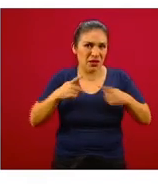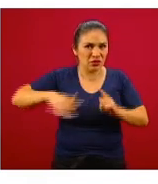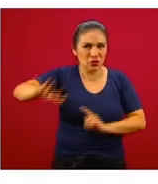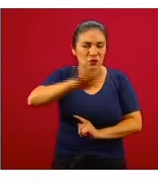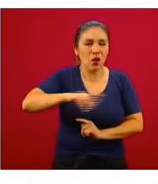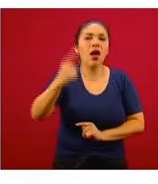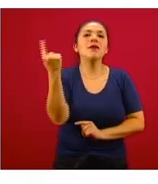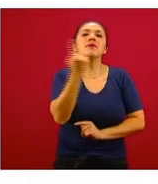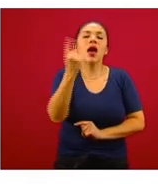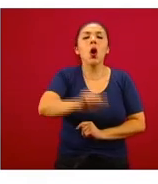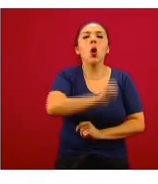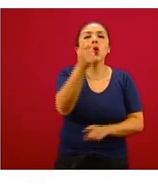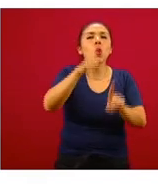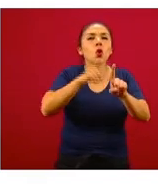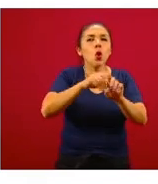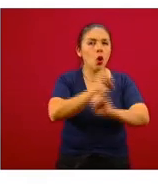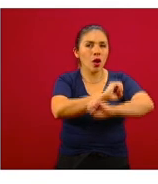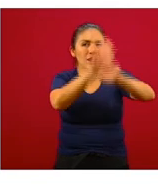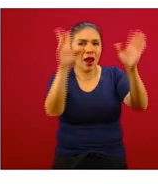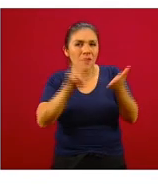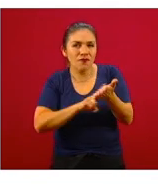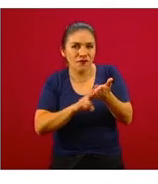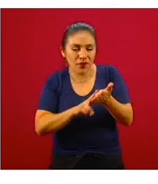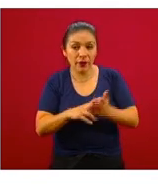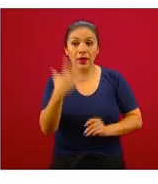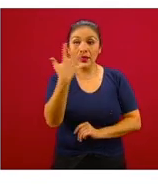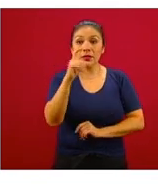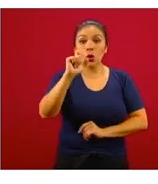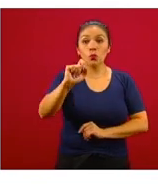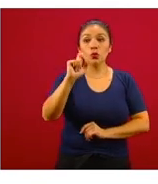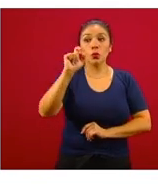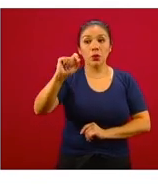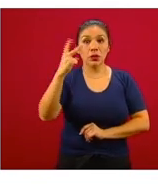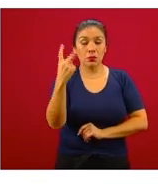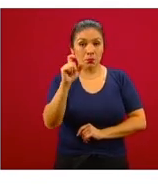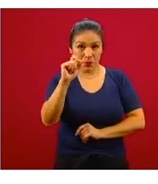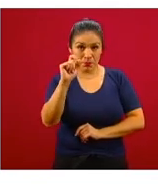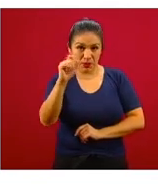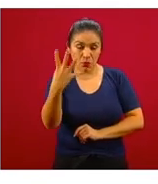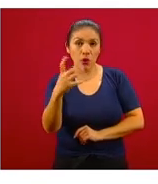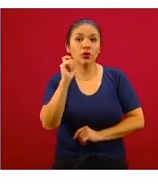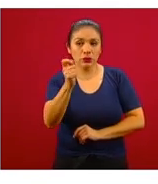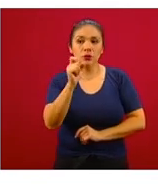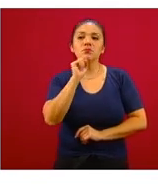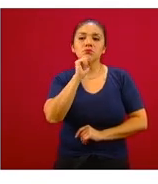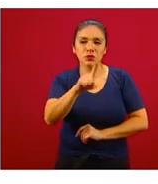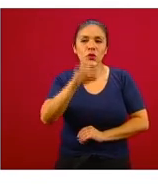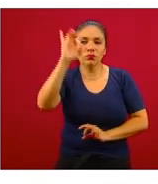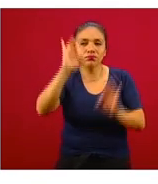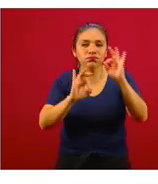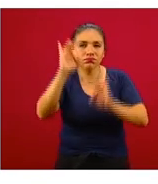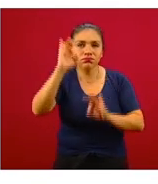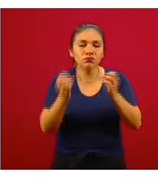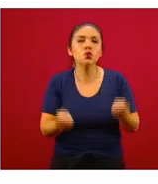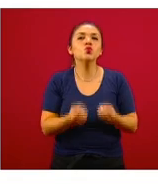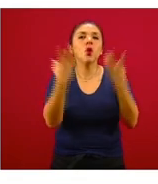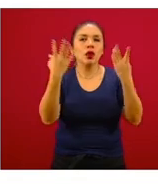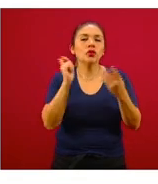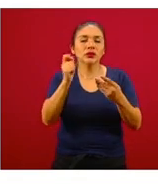And we can see how which states have a greater affectation than others.